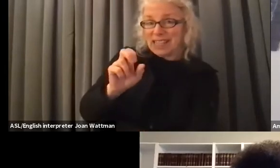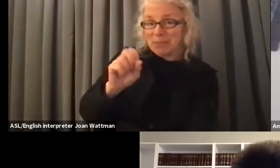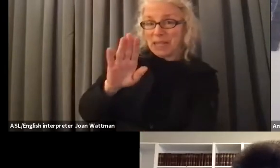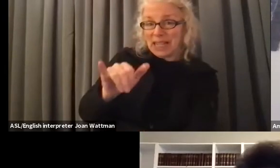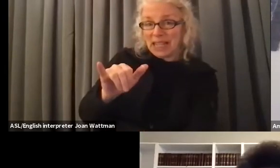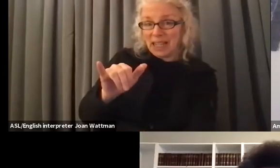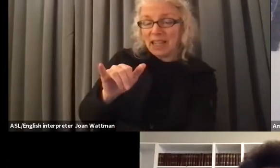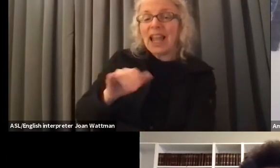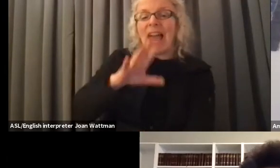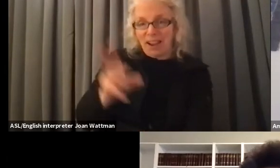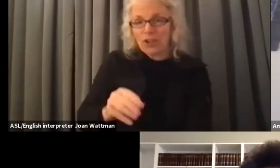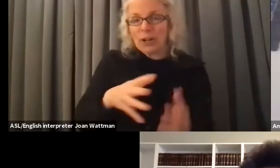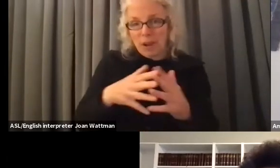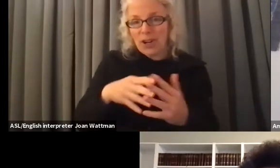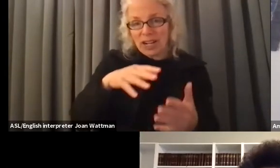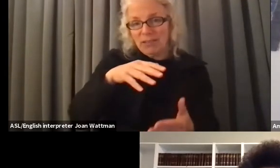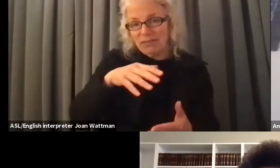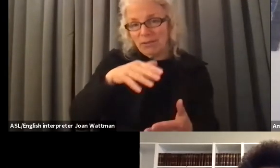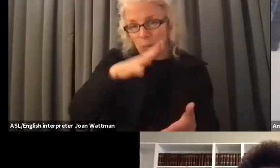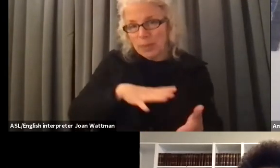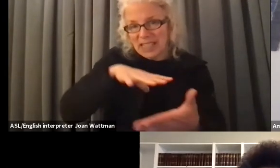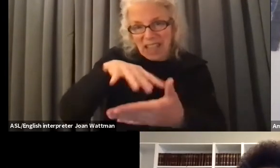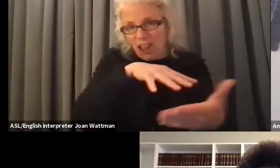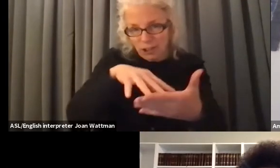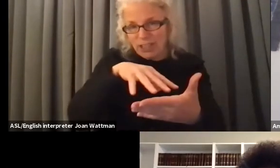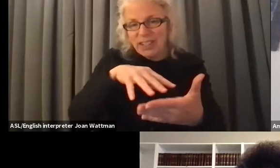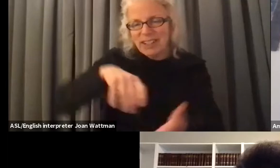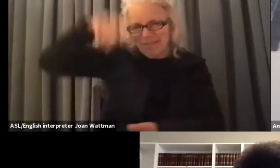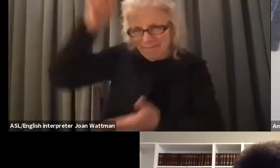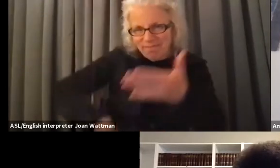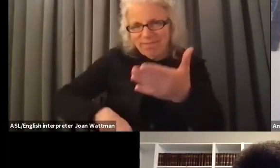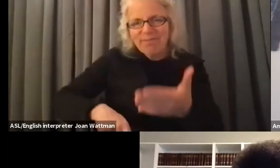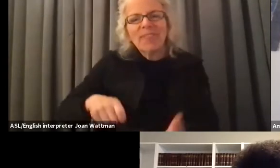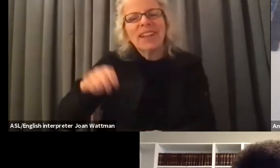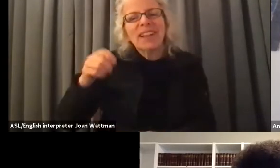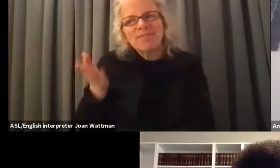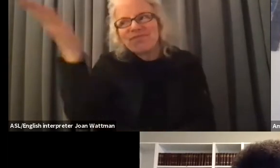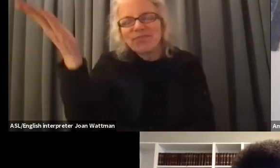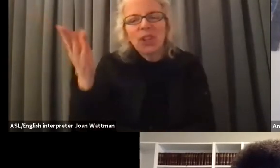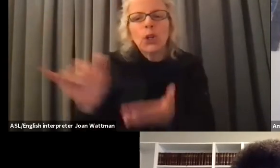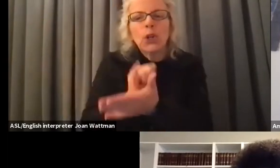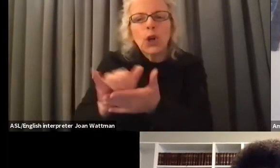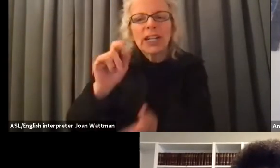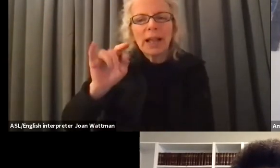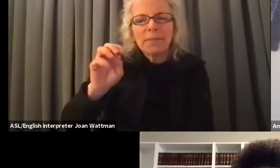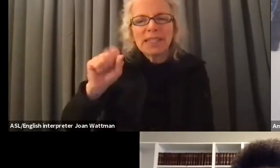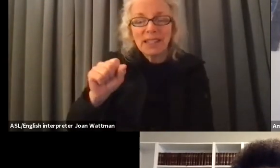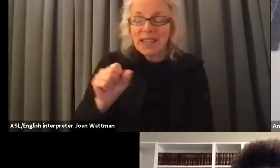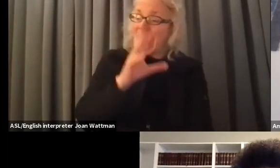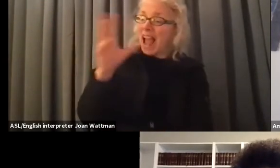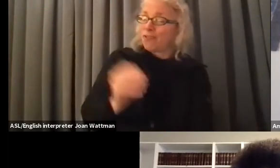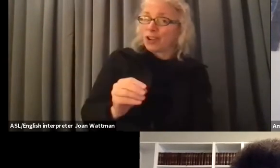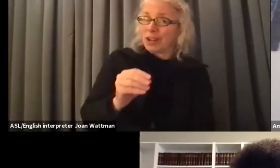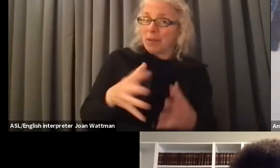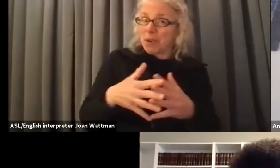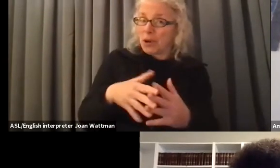scholars produced a collectively funded letter published in the New York Times entitled African-American Women in Defense